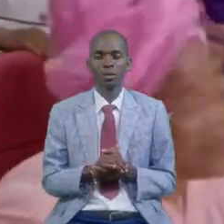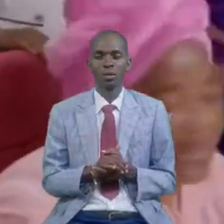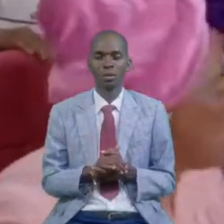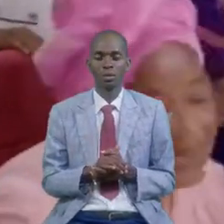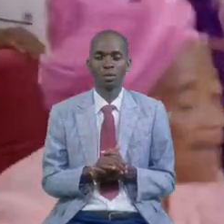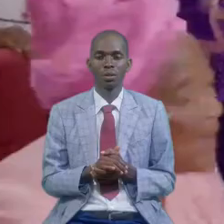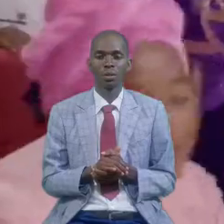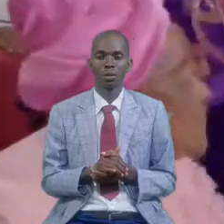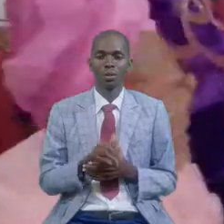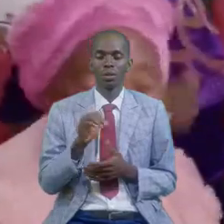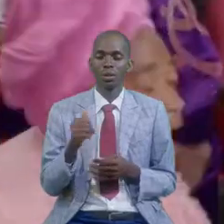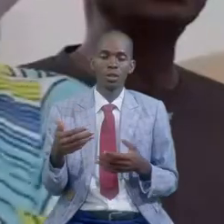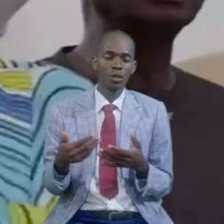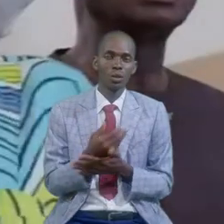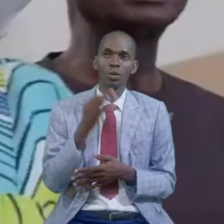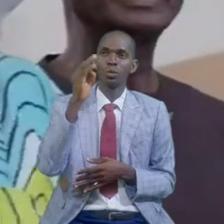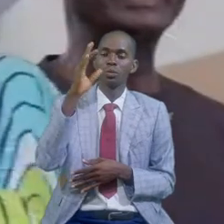a new minister,